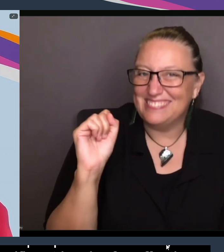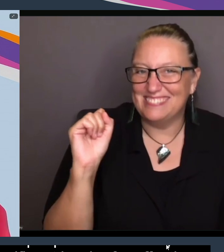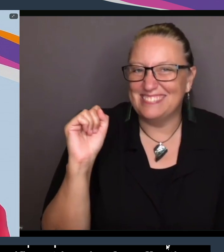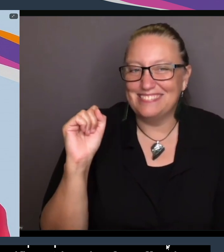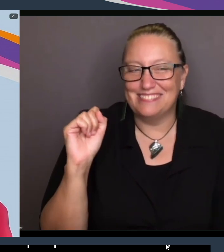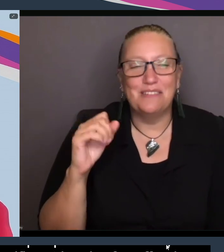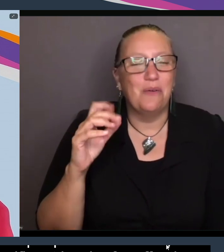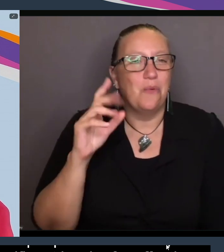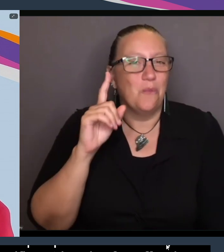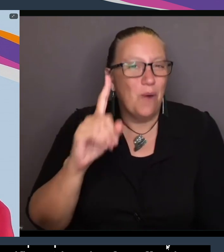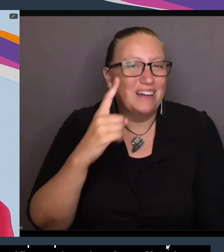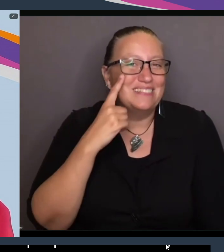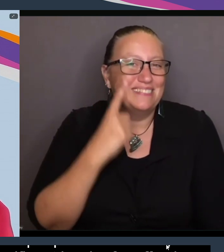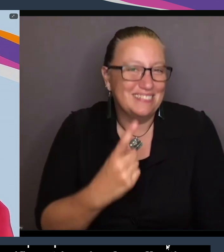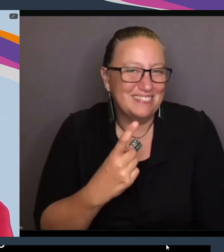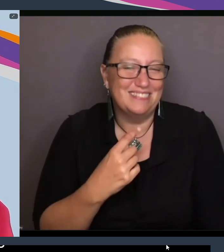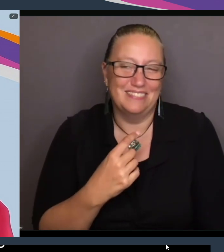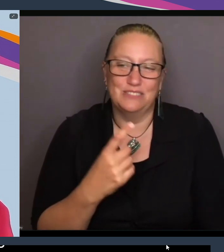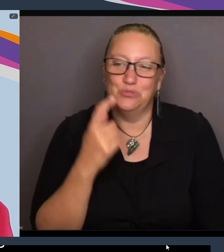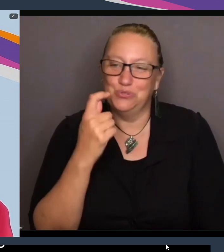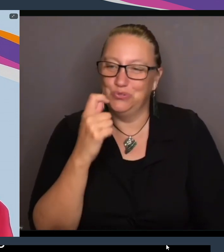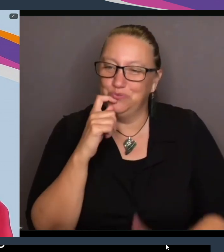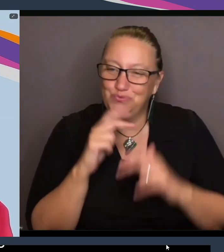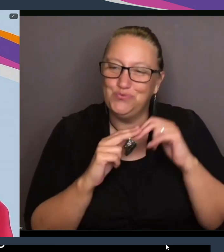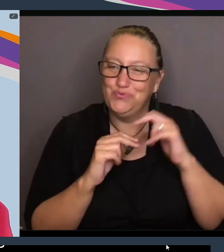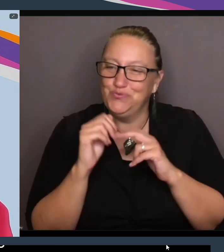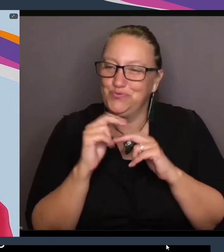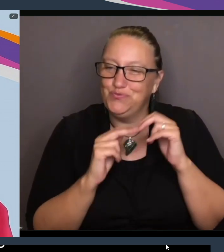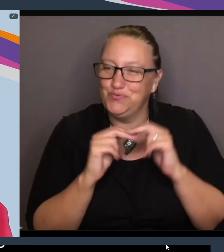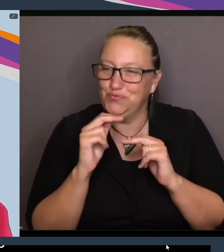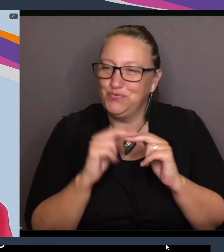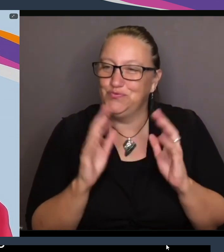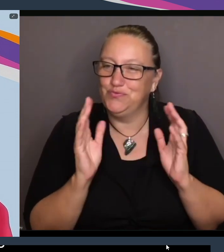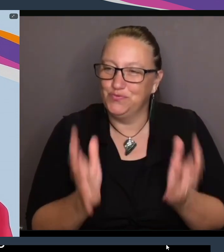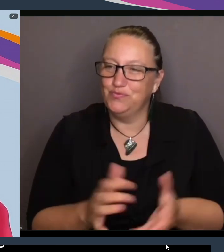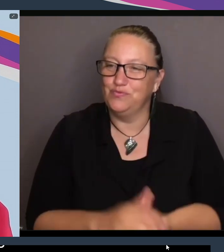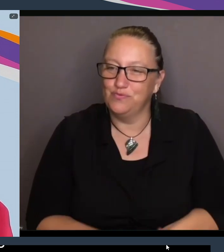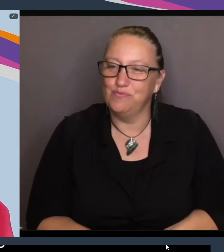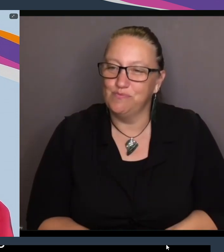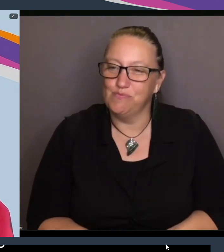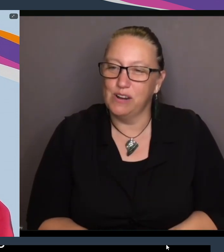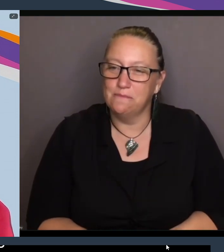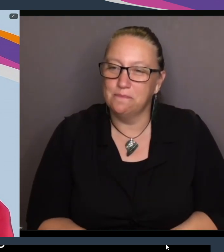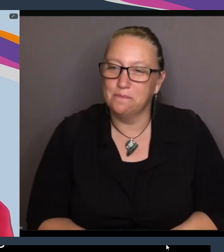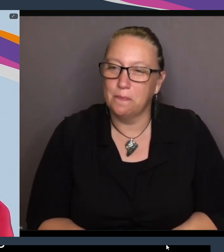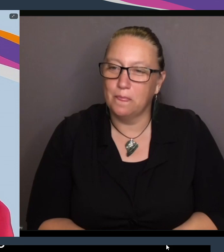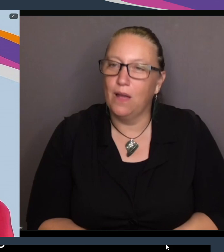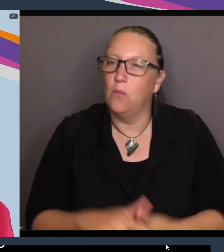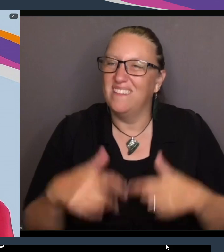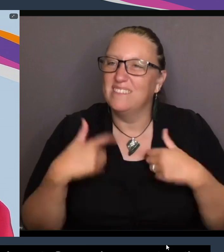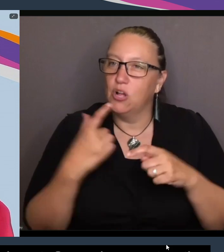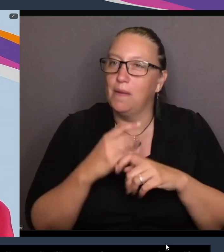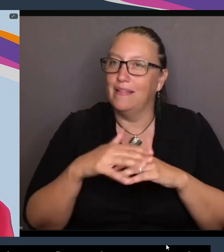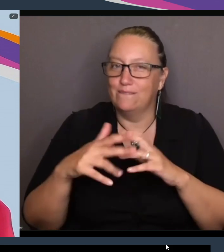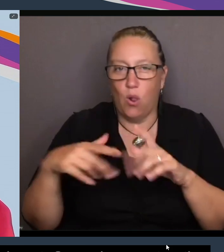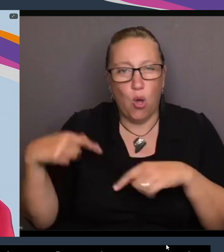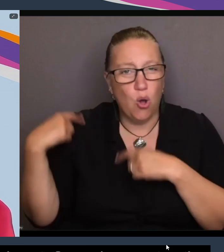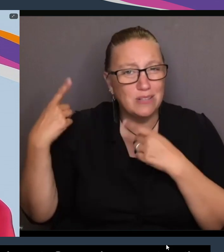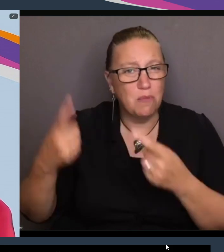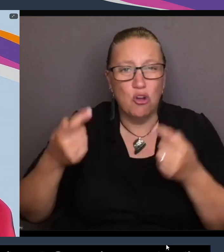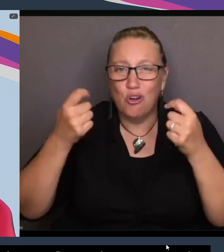it is something that we have talked about for a long time in our team, and something that particularly as an early